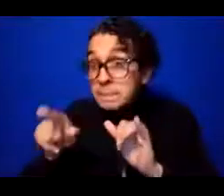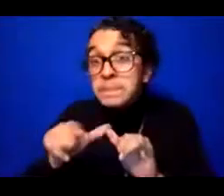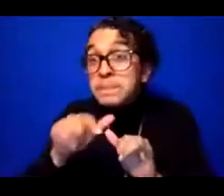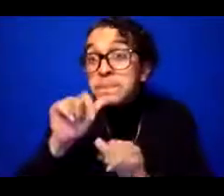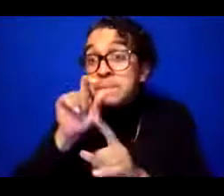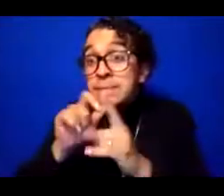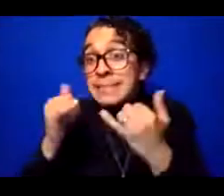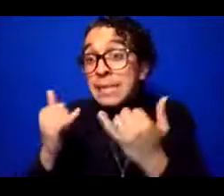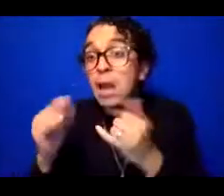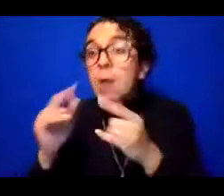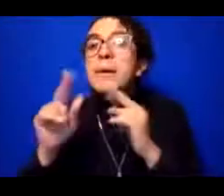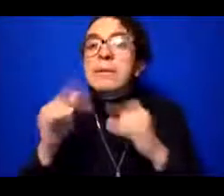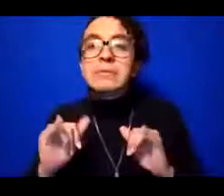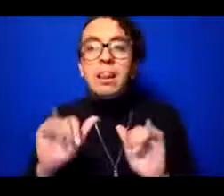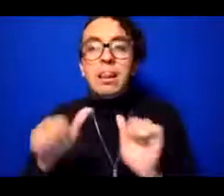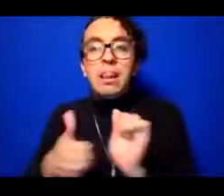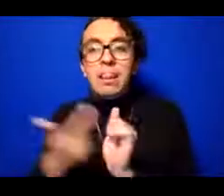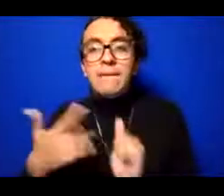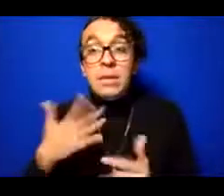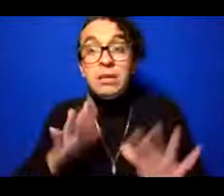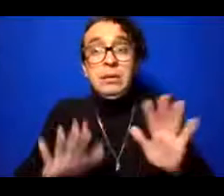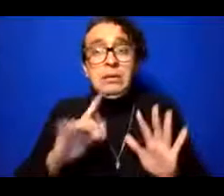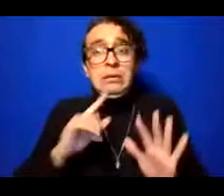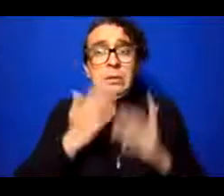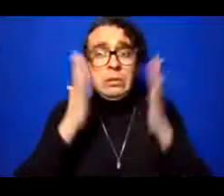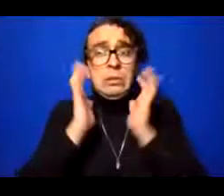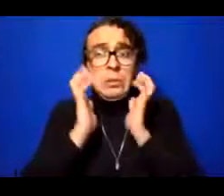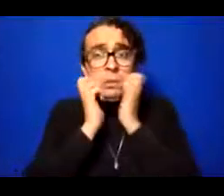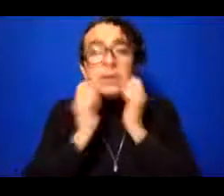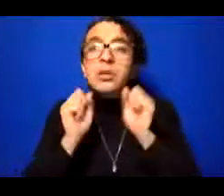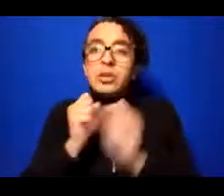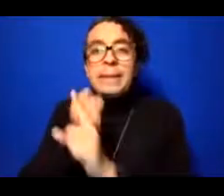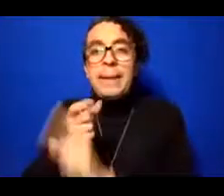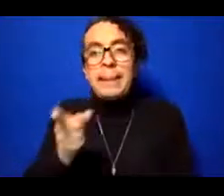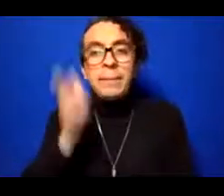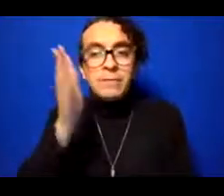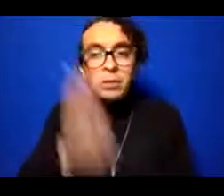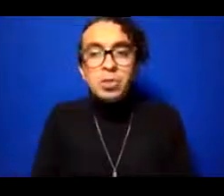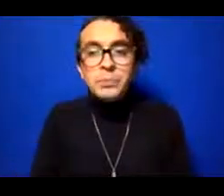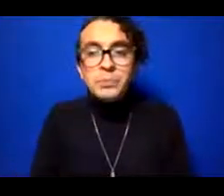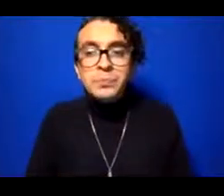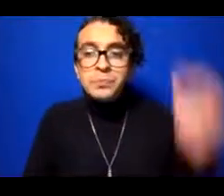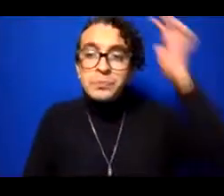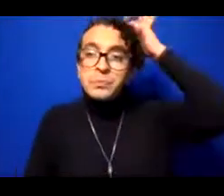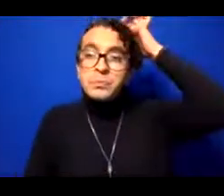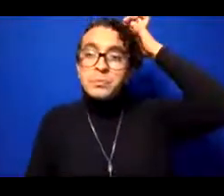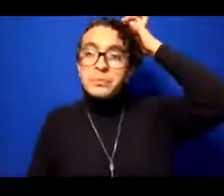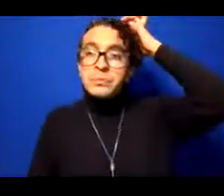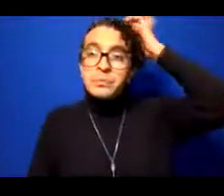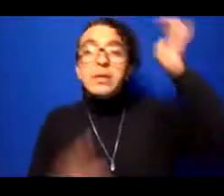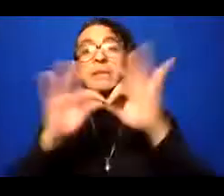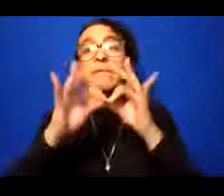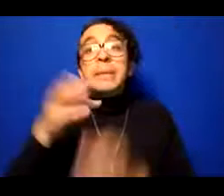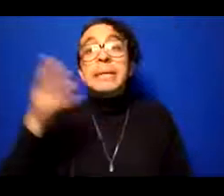the prior history of pretty significant bullying can impact them in the future. Obviously, a family history of mental